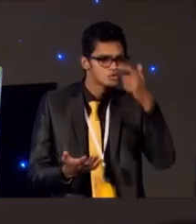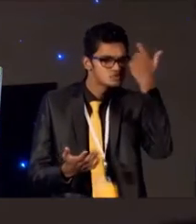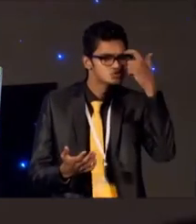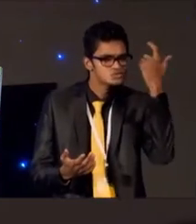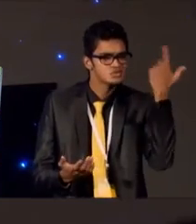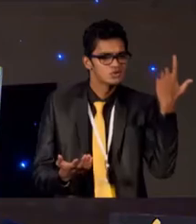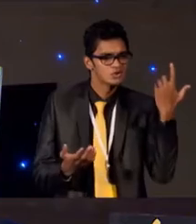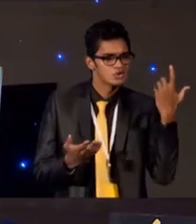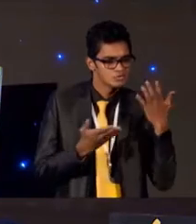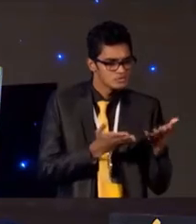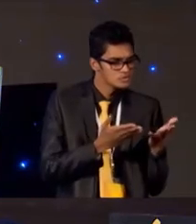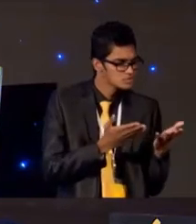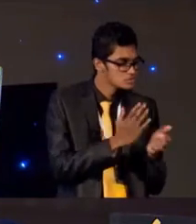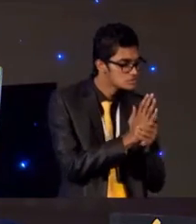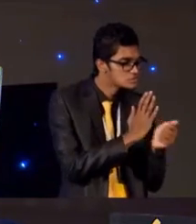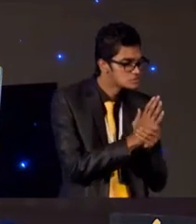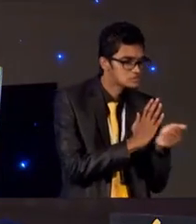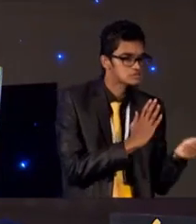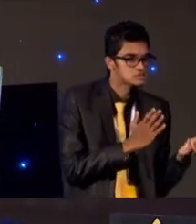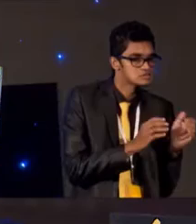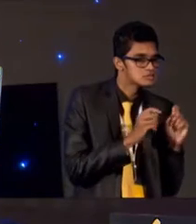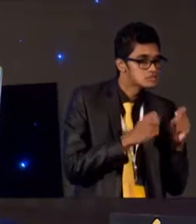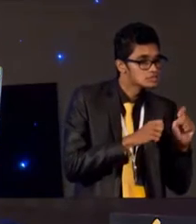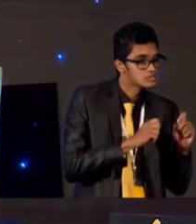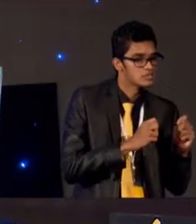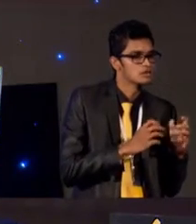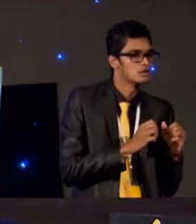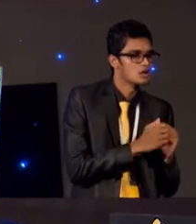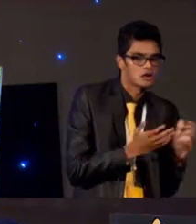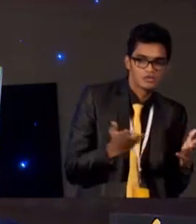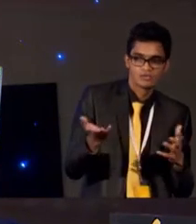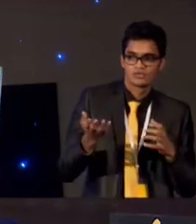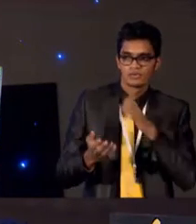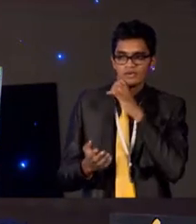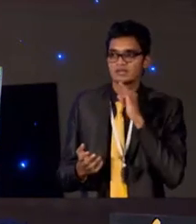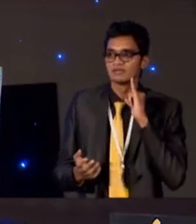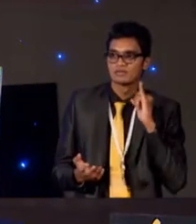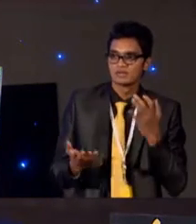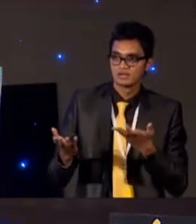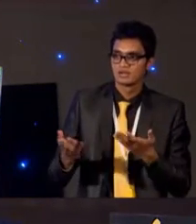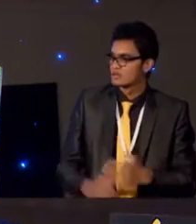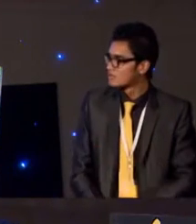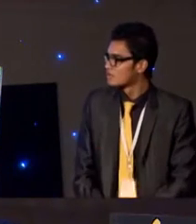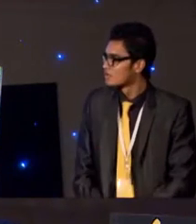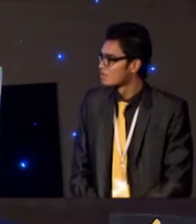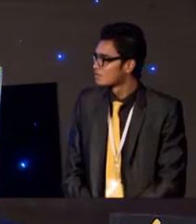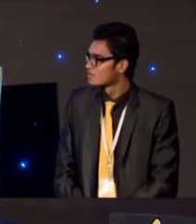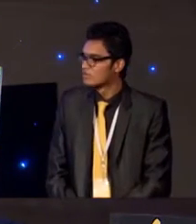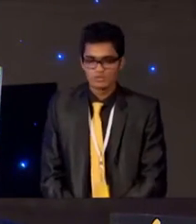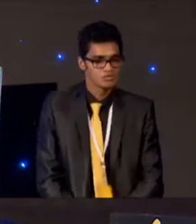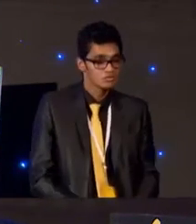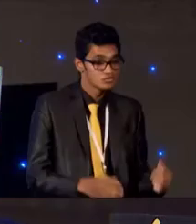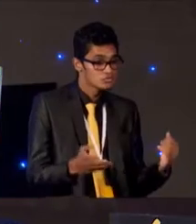for. And that's the kind of partnership we established with Enable India, for example. We work with them